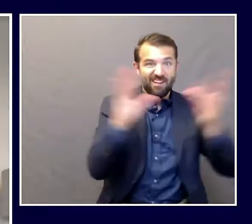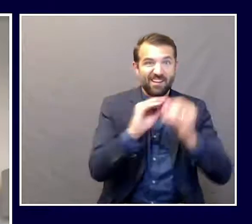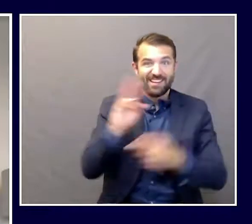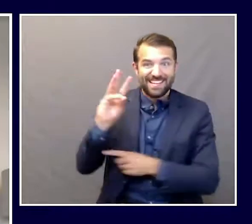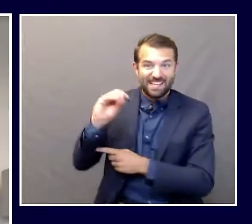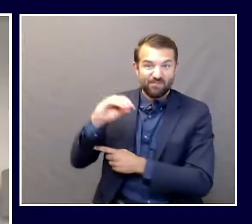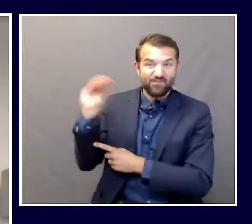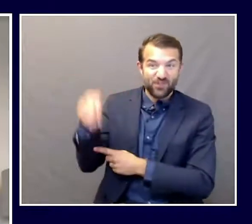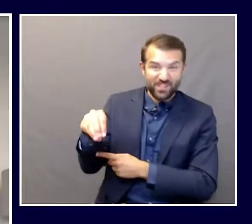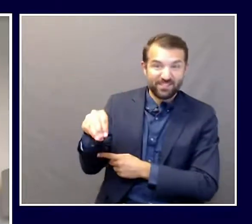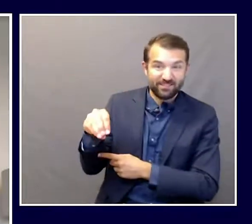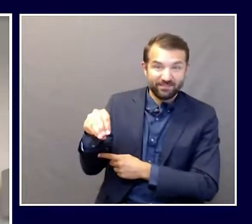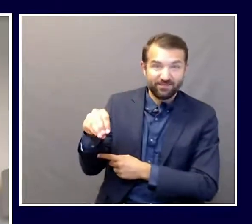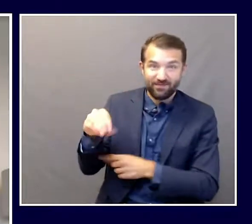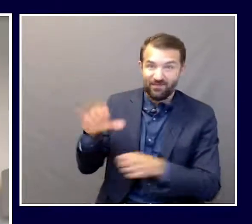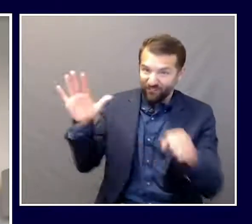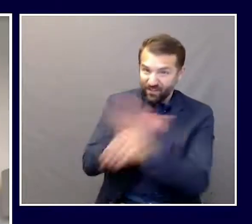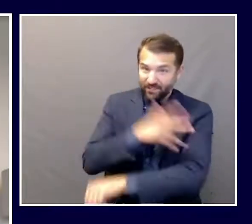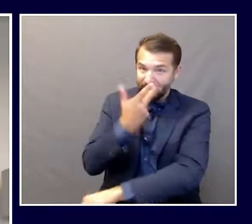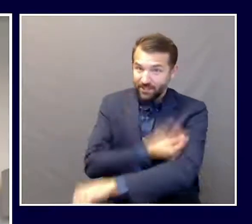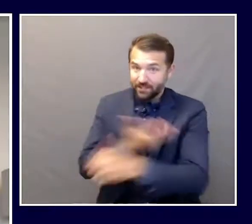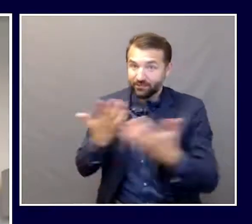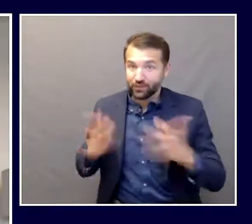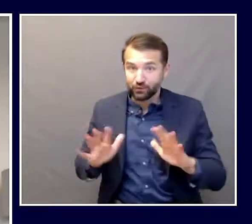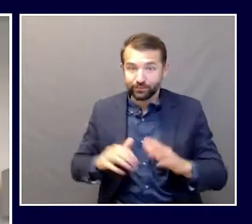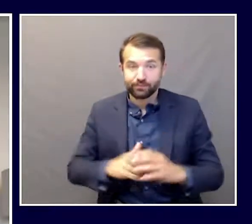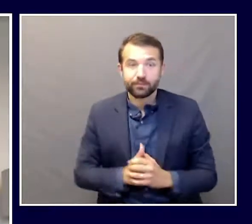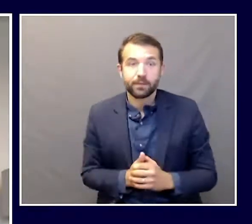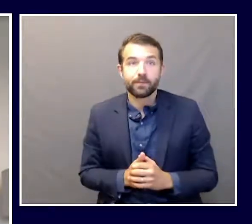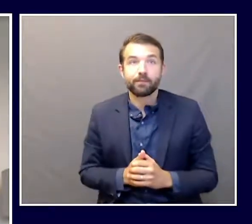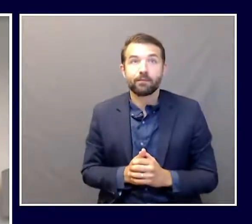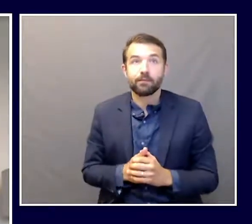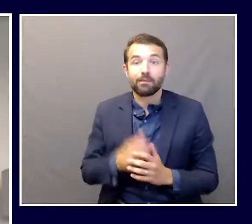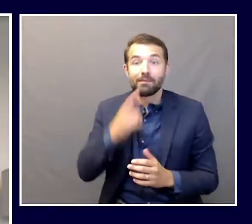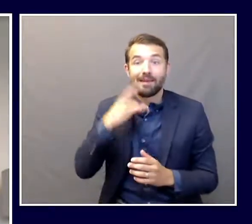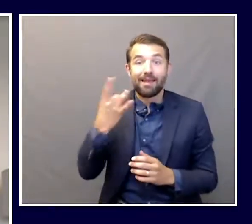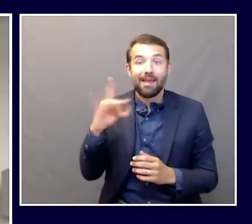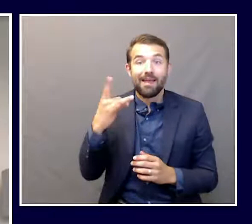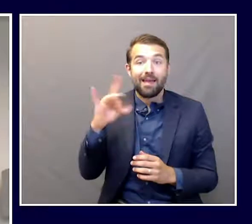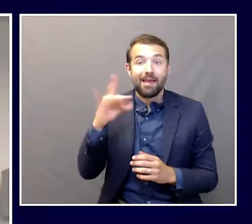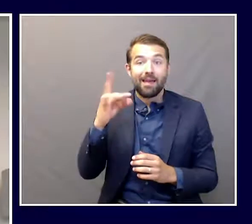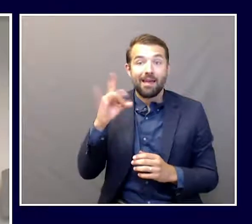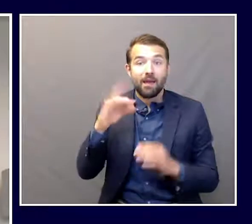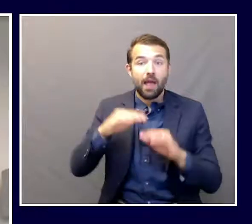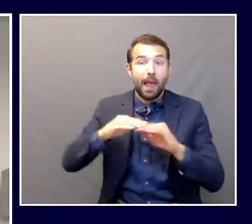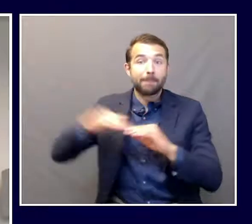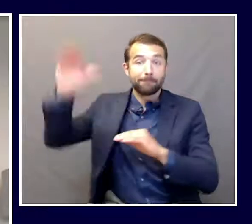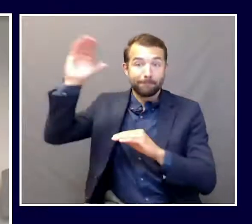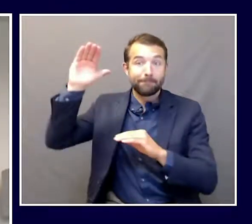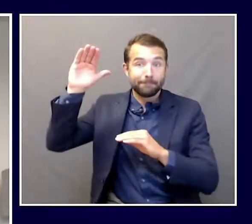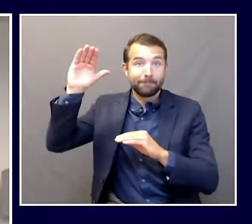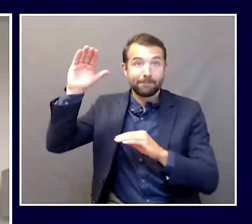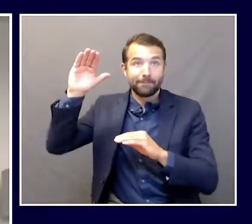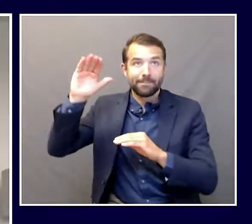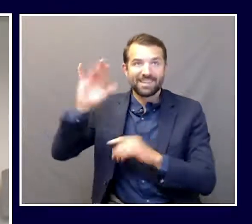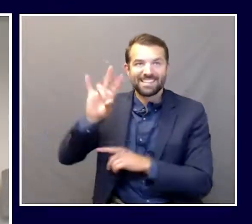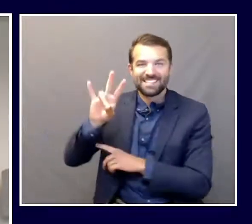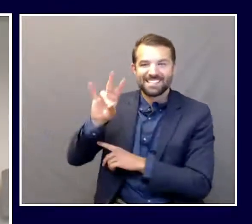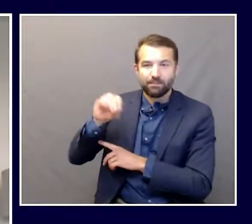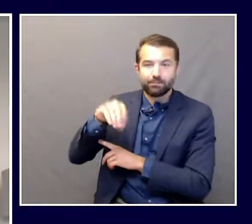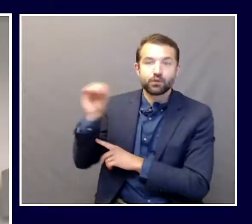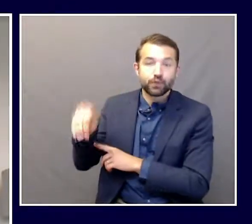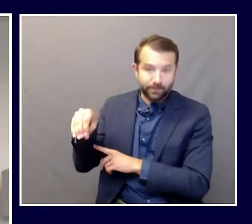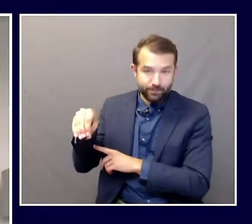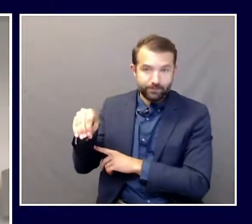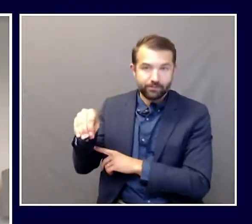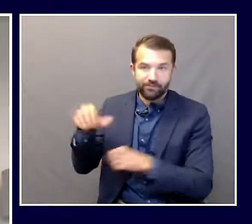just those who are 18 and over, 70% of the state is fully vaccinated. And